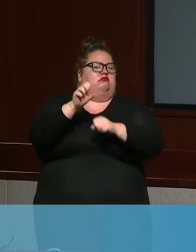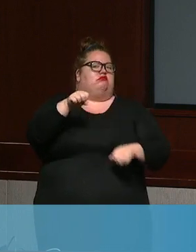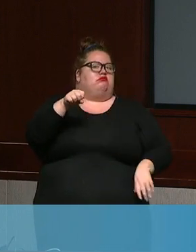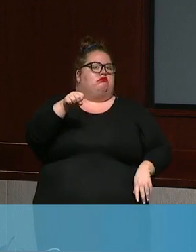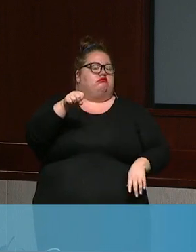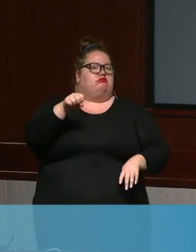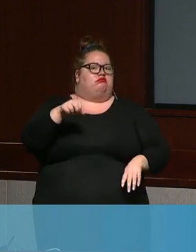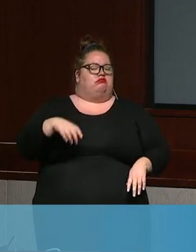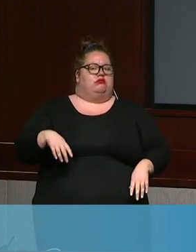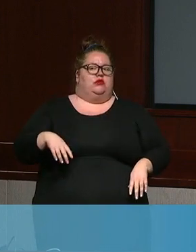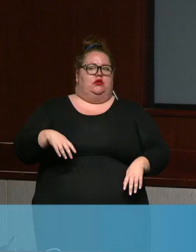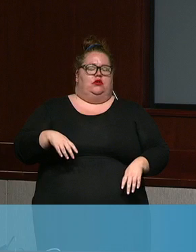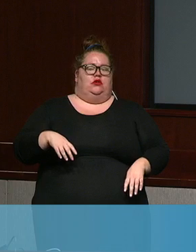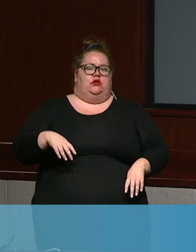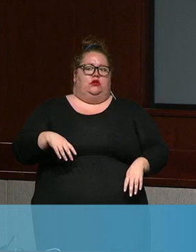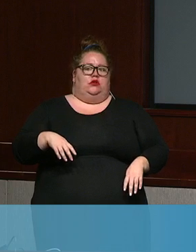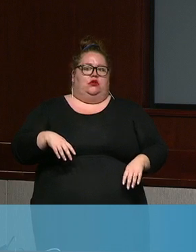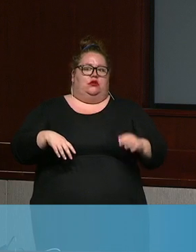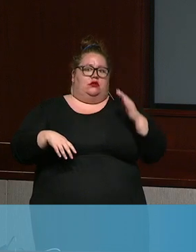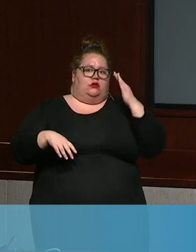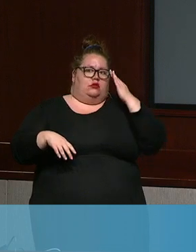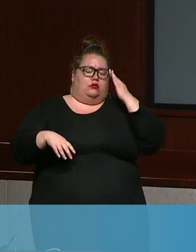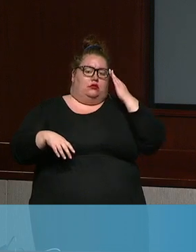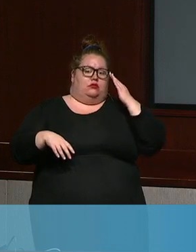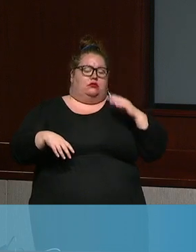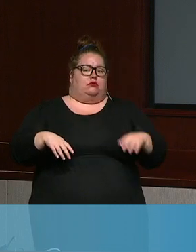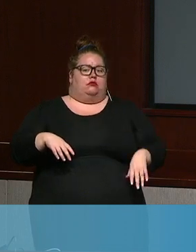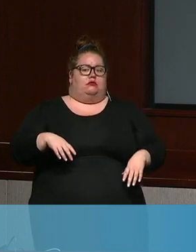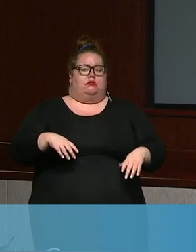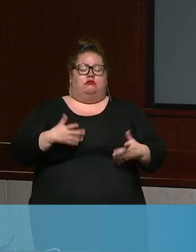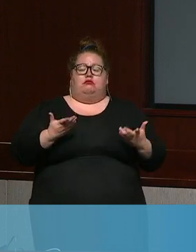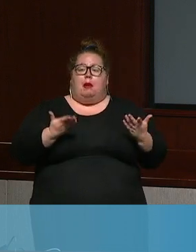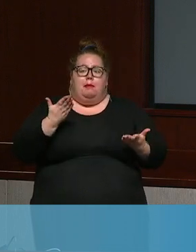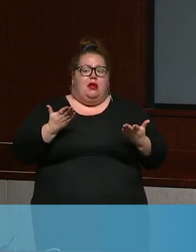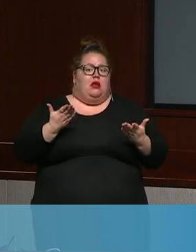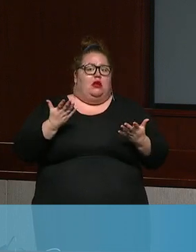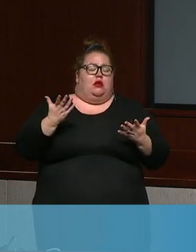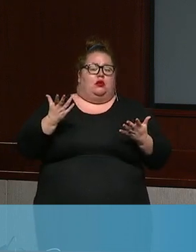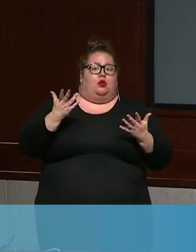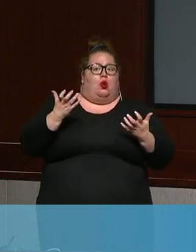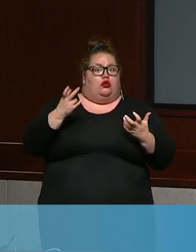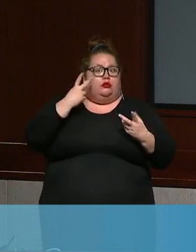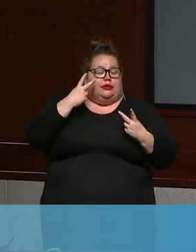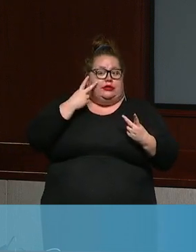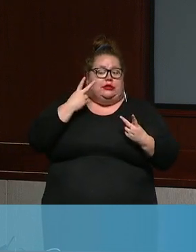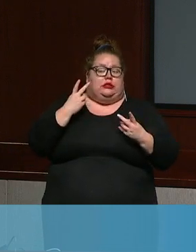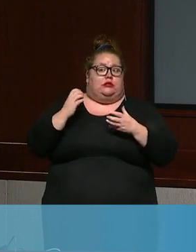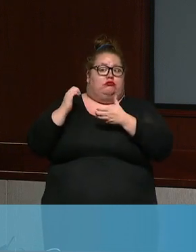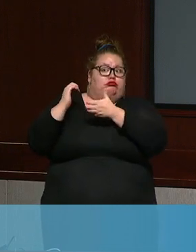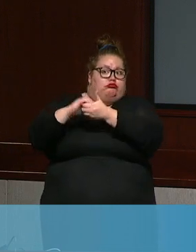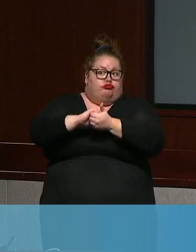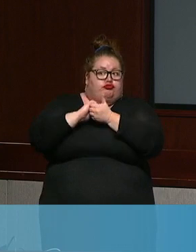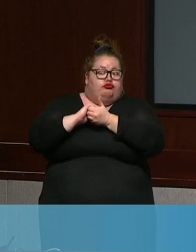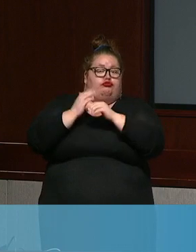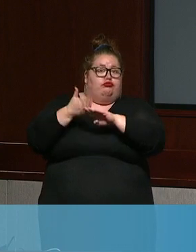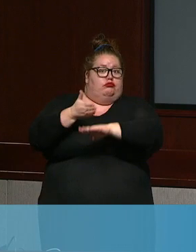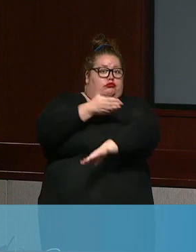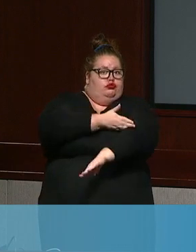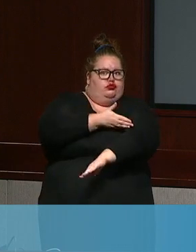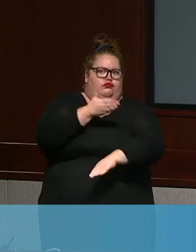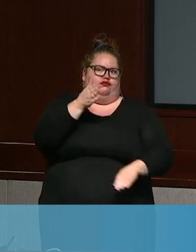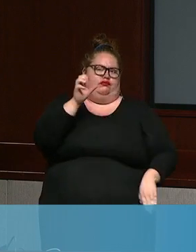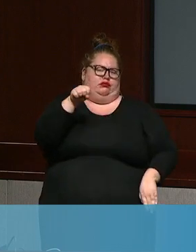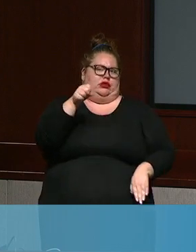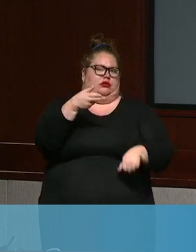it. We would like to see coordination improved, but it is this is